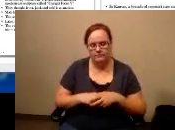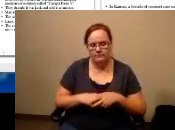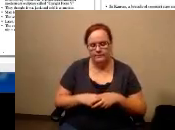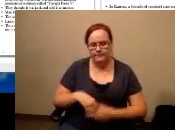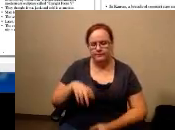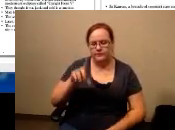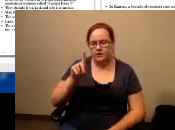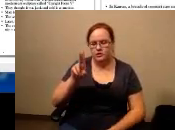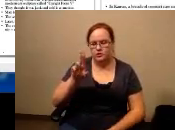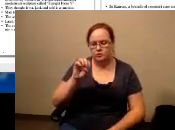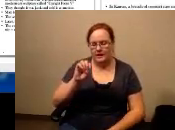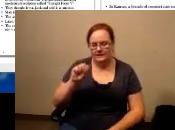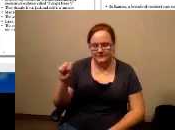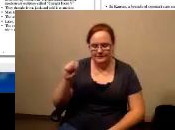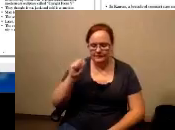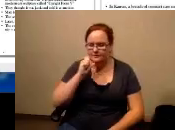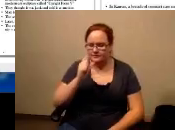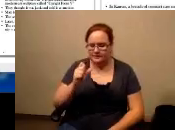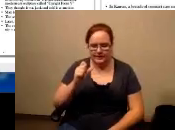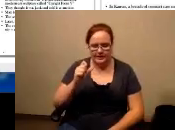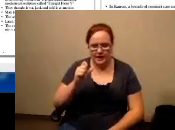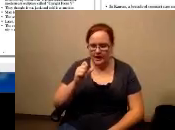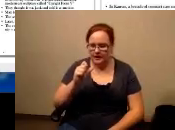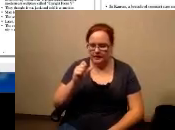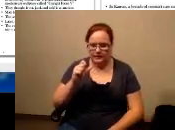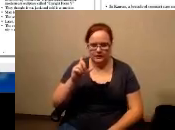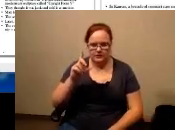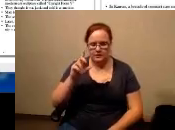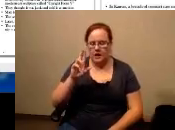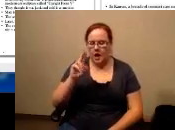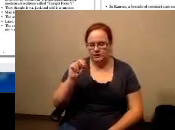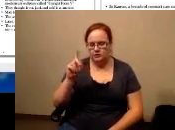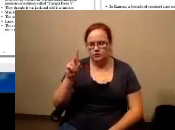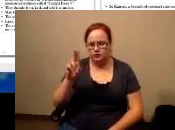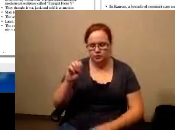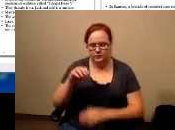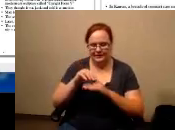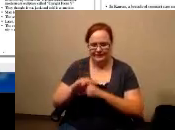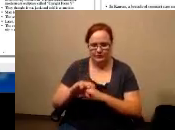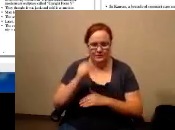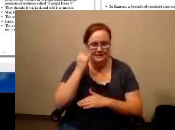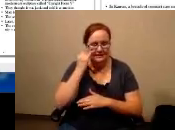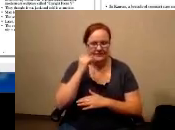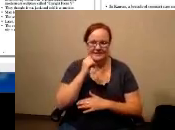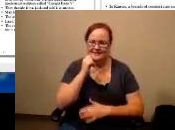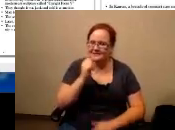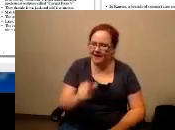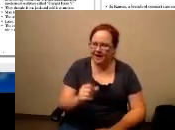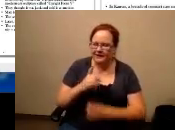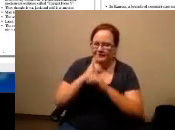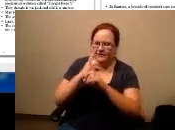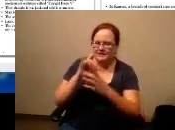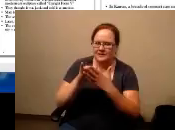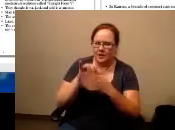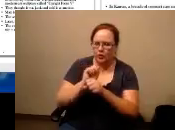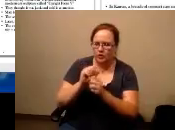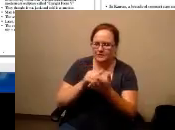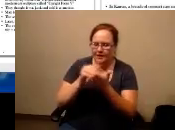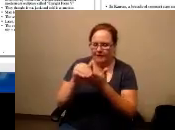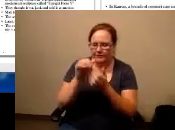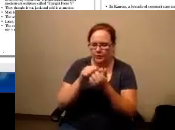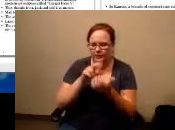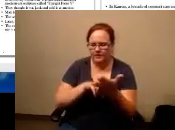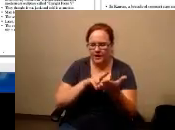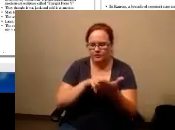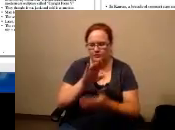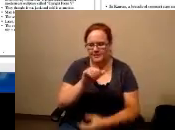Duress and undue influence, as I explained, those are kind of specific. They're not defenses that work very often in contract